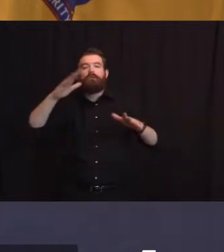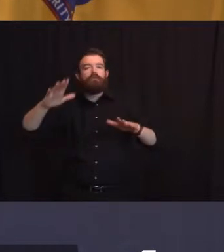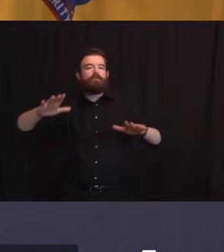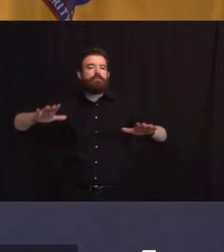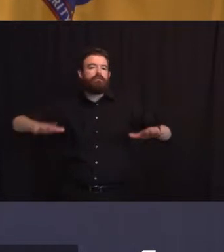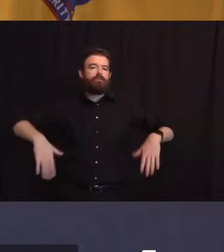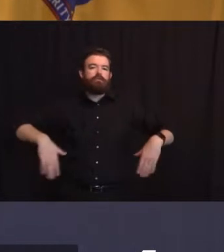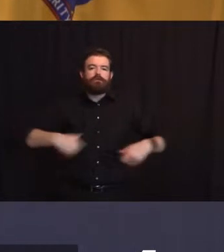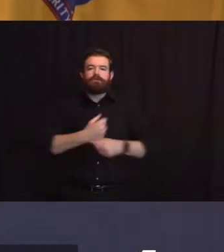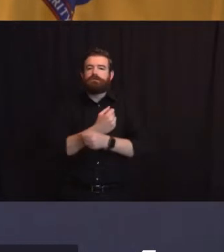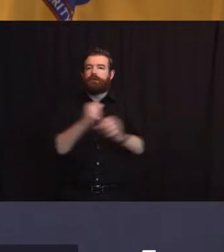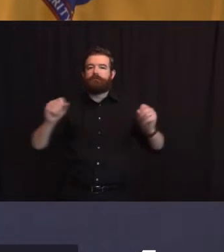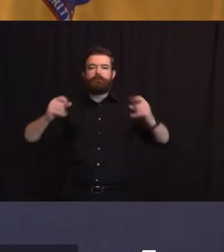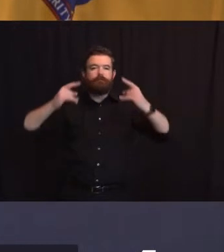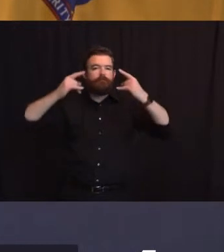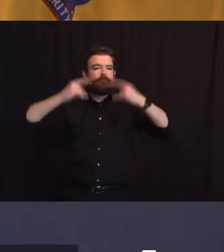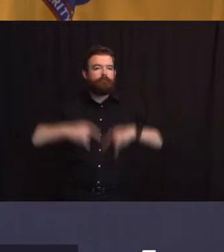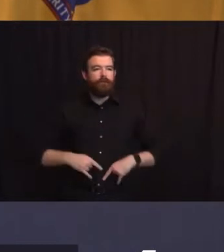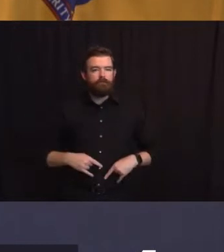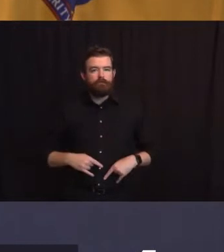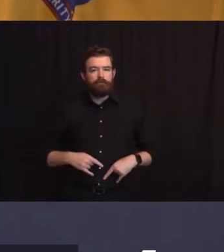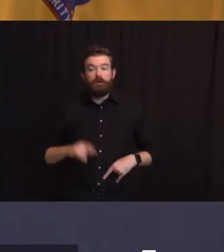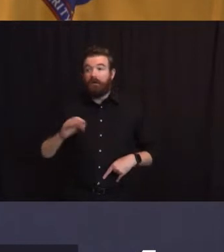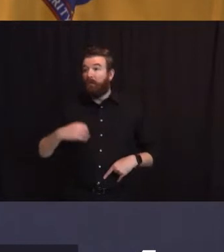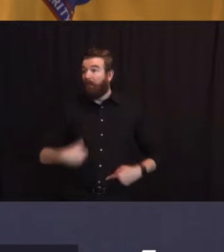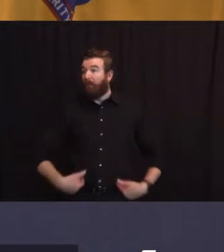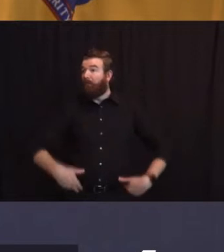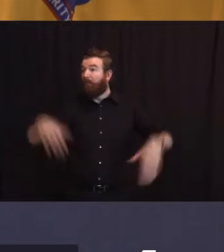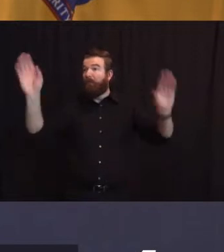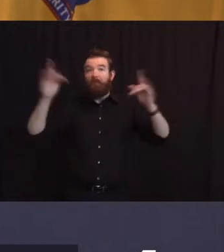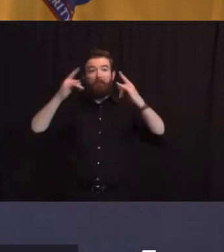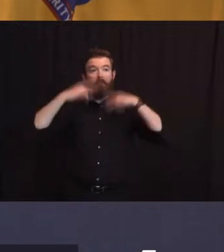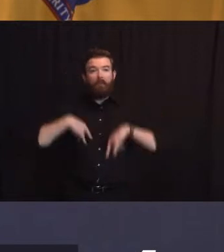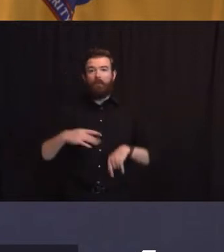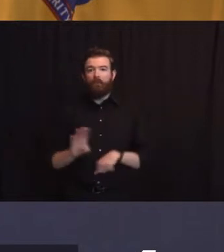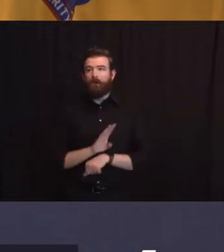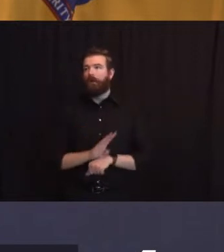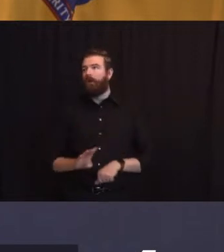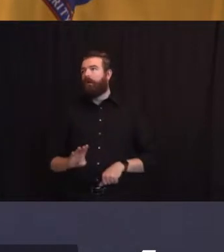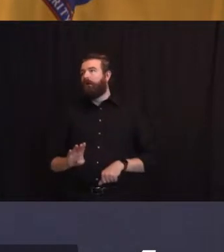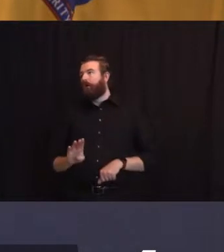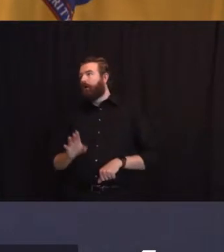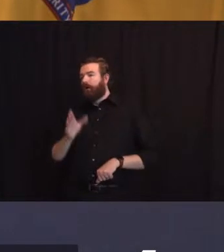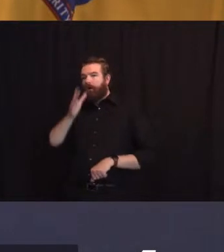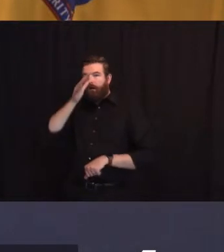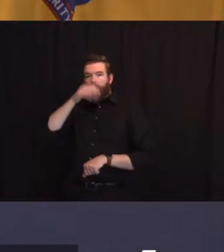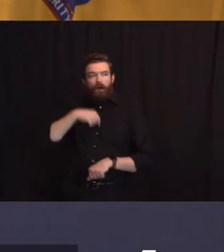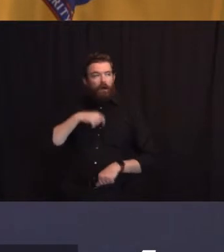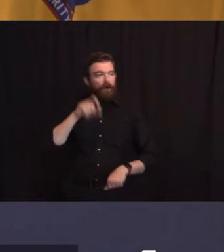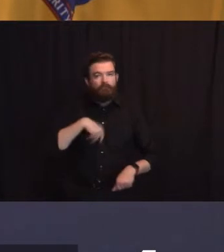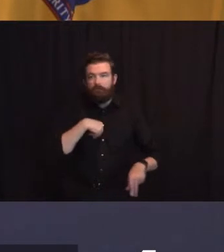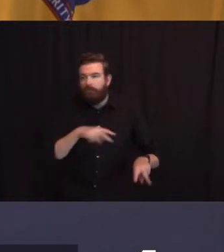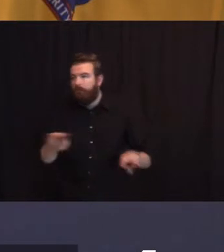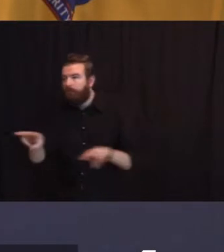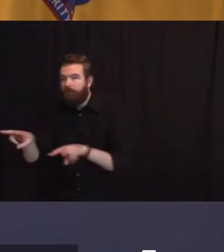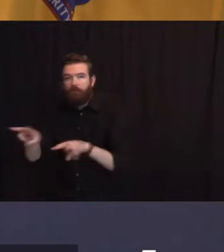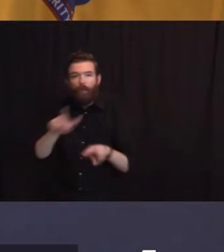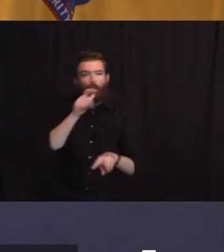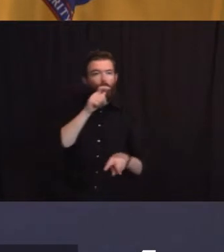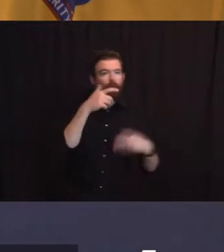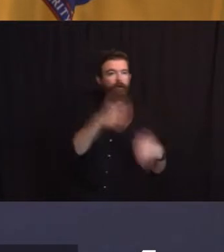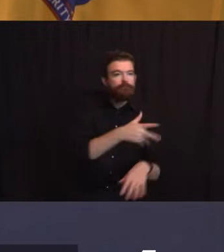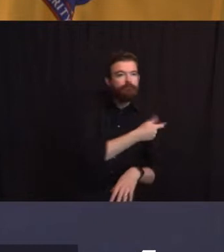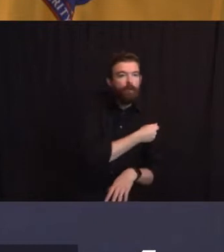or you pick the guy at the hardware store, to make them become the adjudicator between, prove to me that